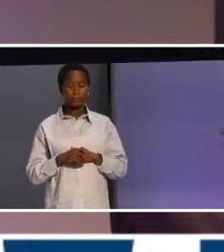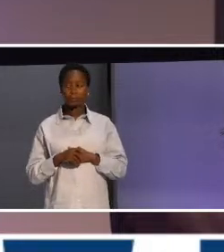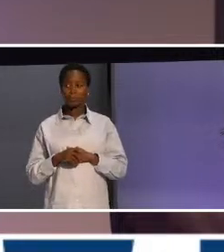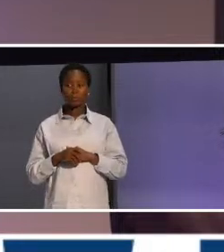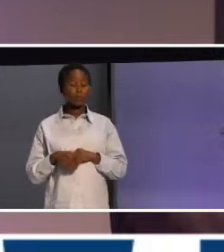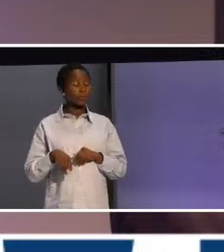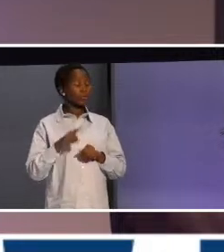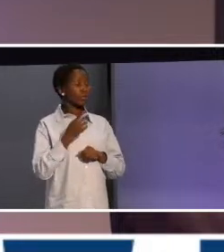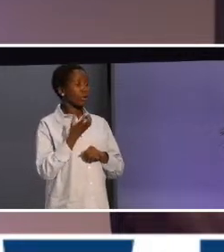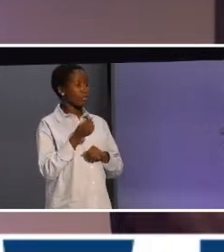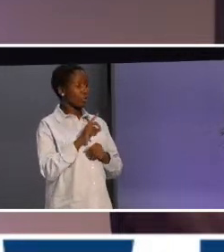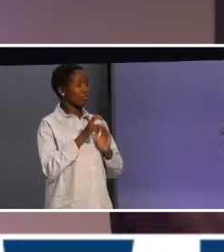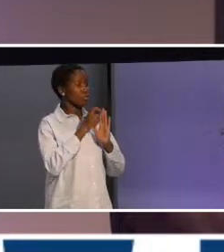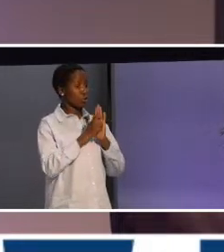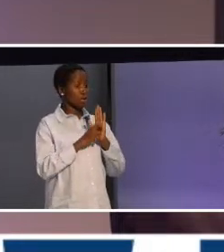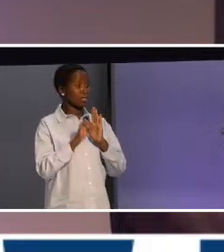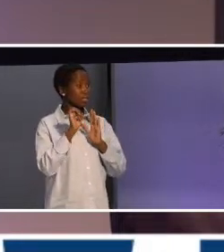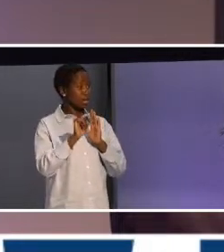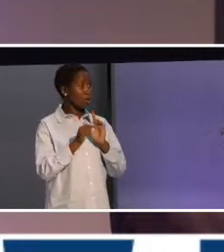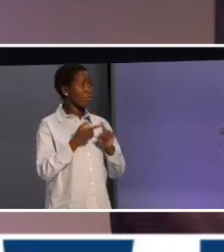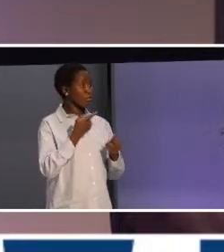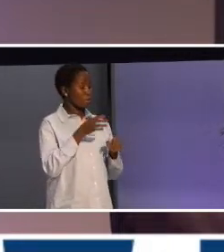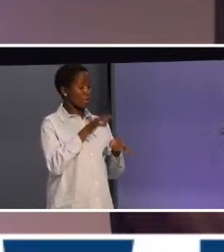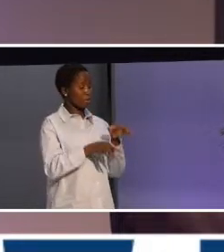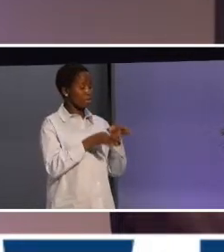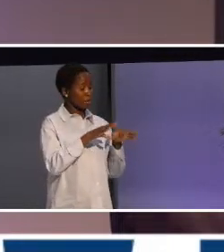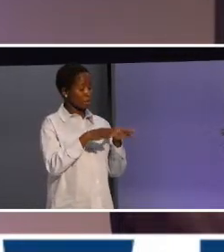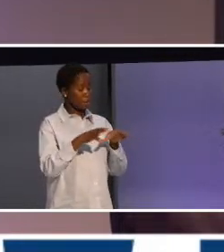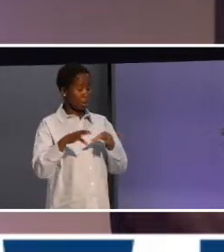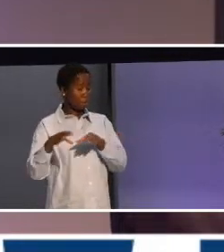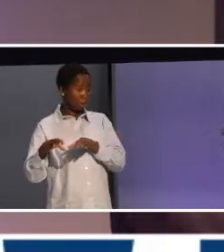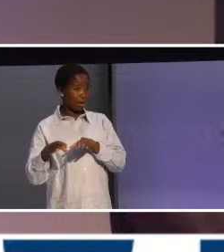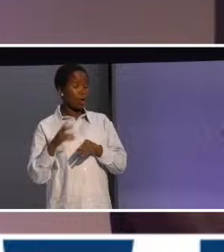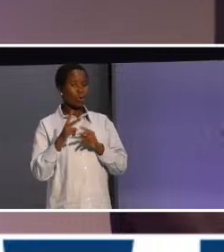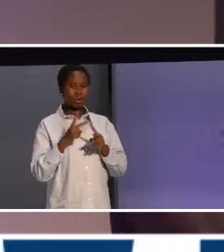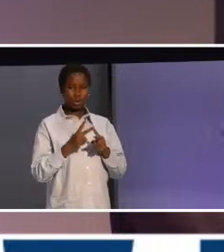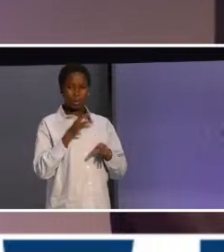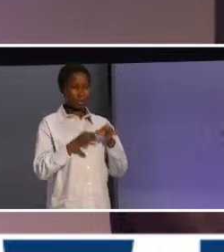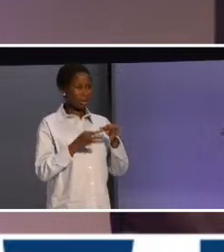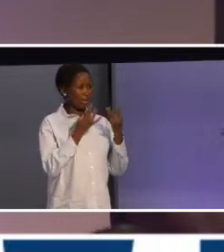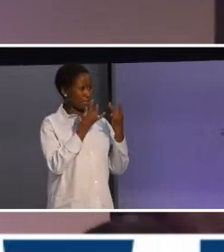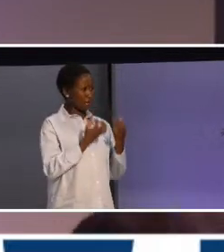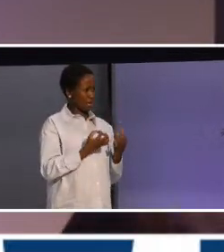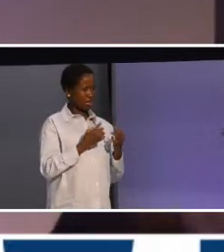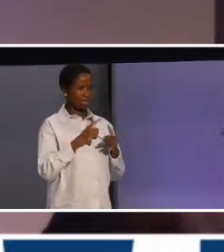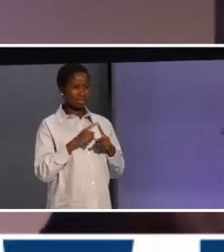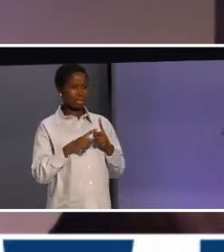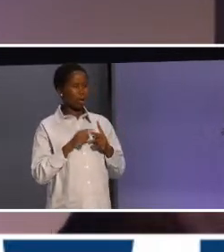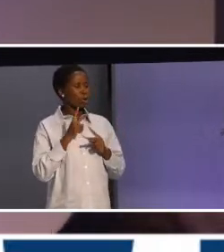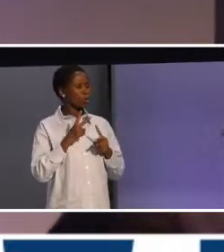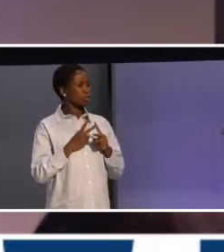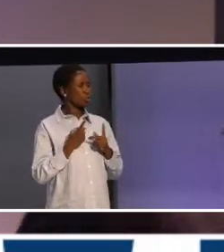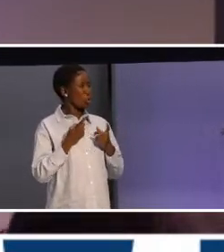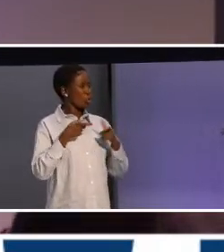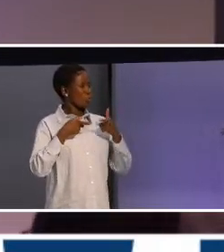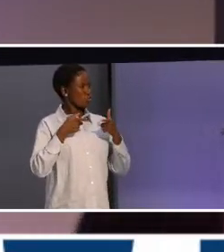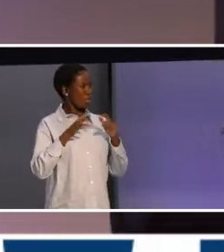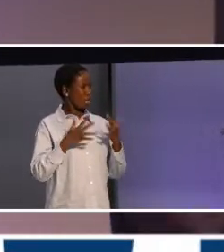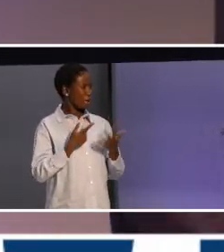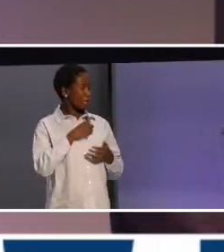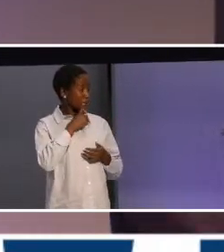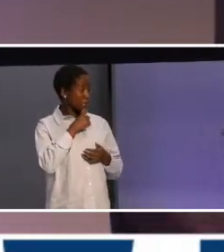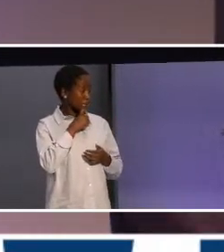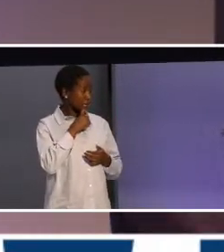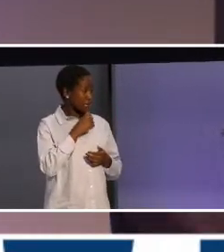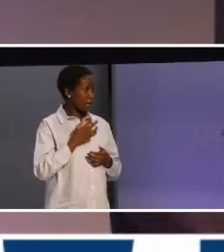regulation of political parties, regulating political finance, controlling use of money power, and adequacy of legal